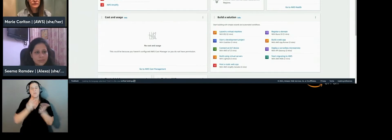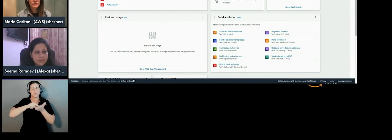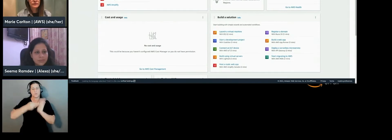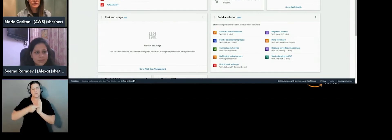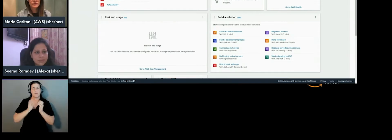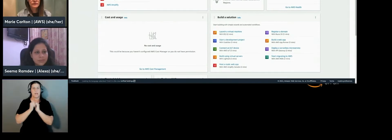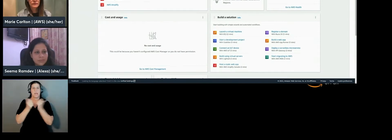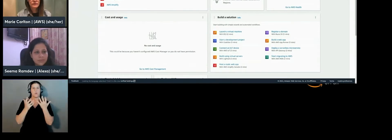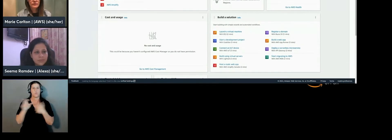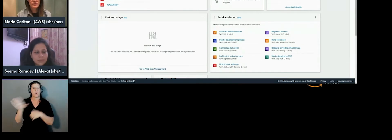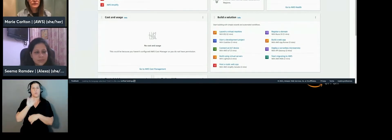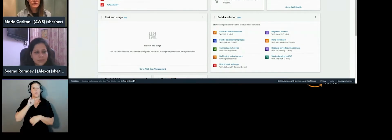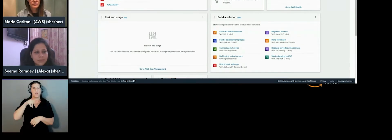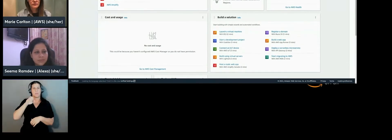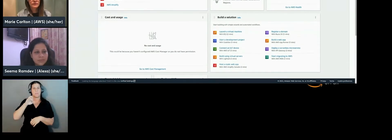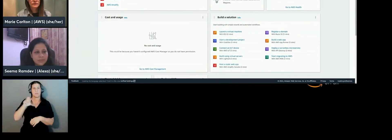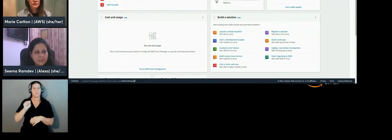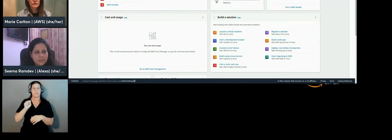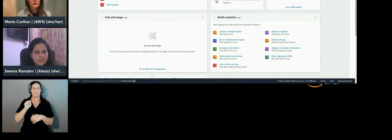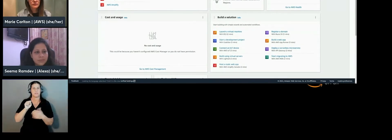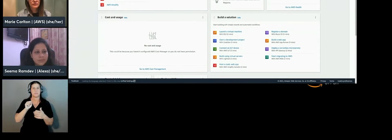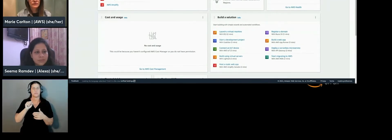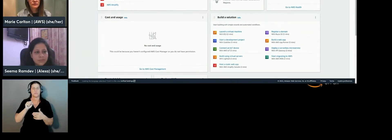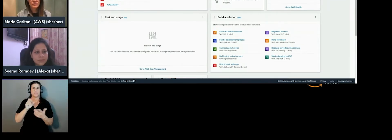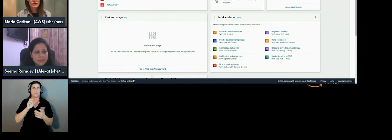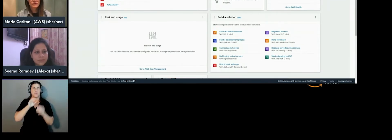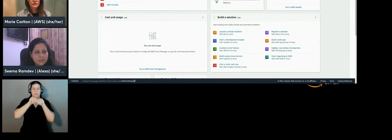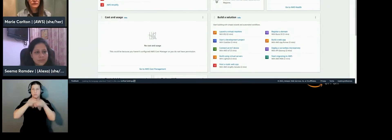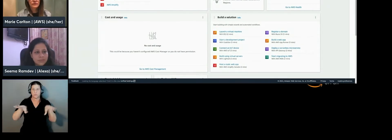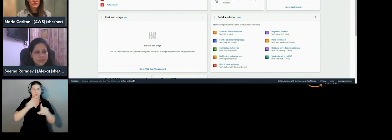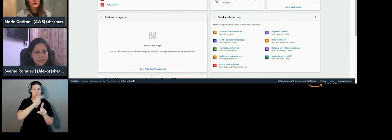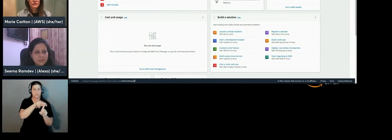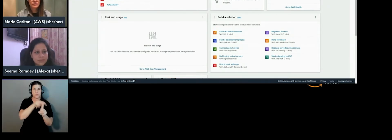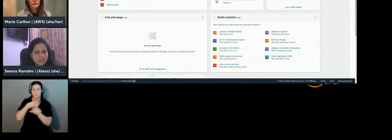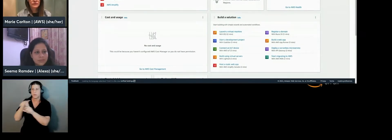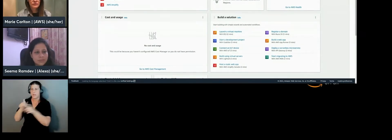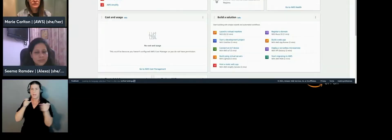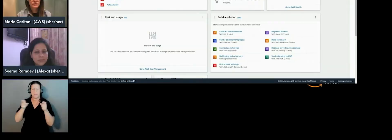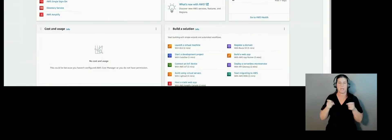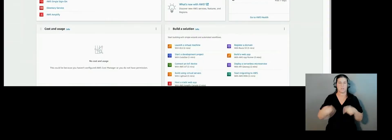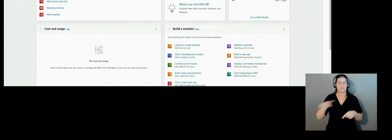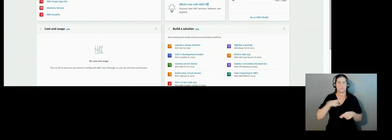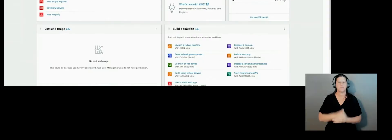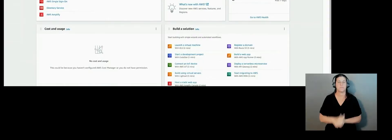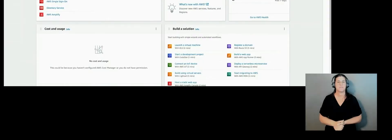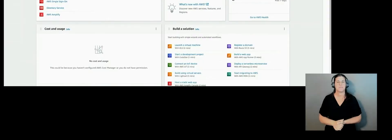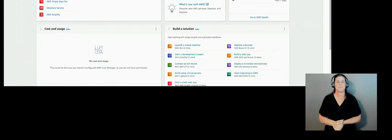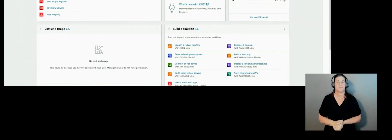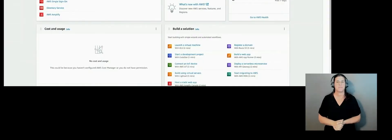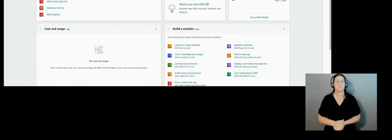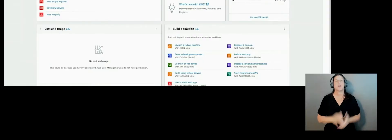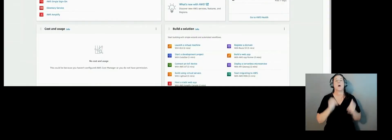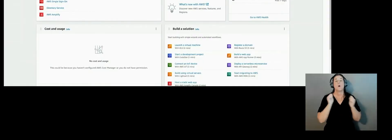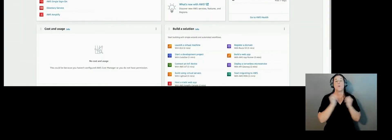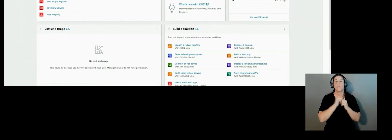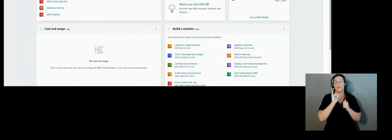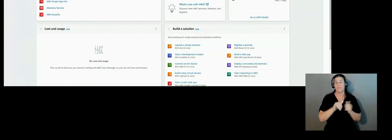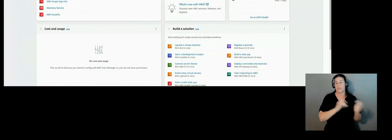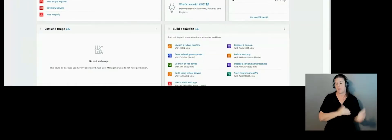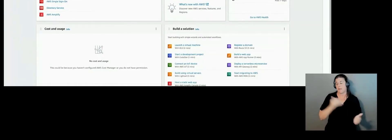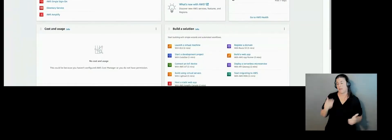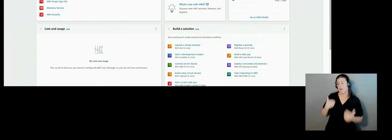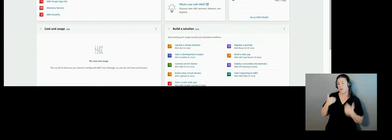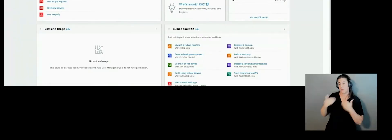IP addresses to be distributed and managed. With that, I'll go ahead and jump